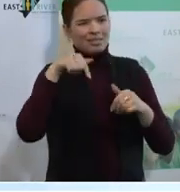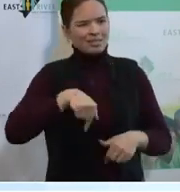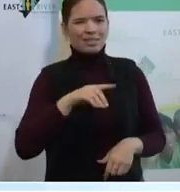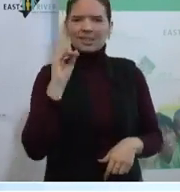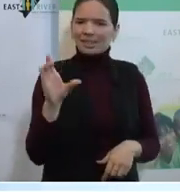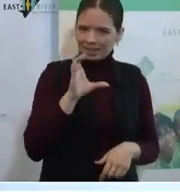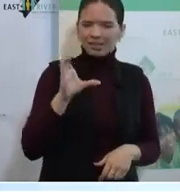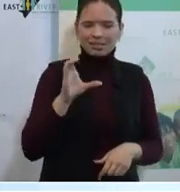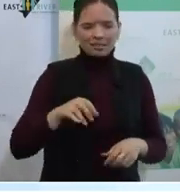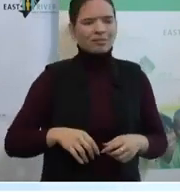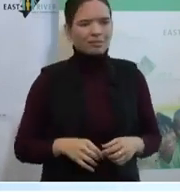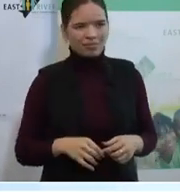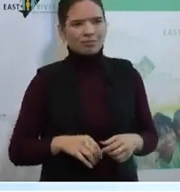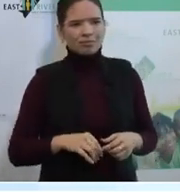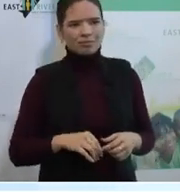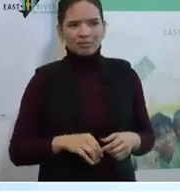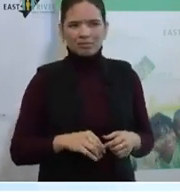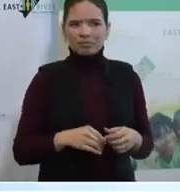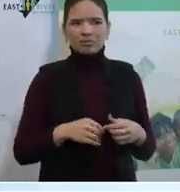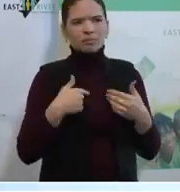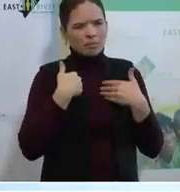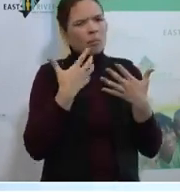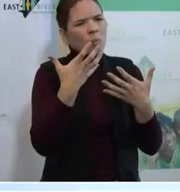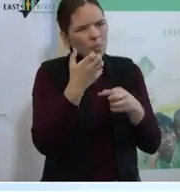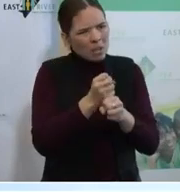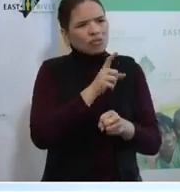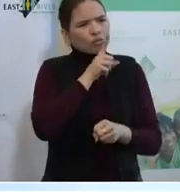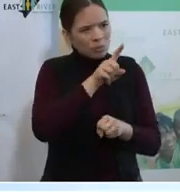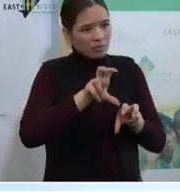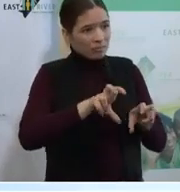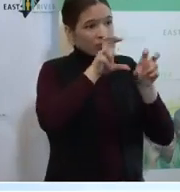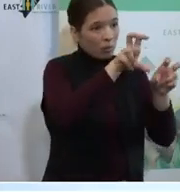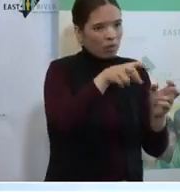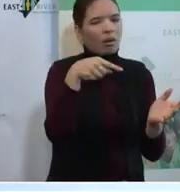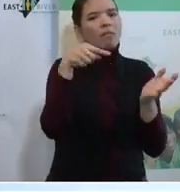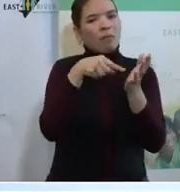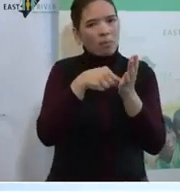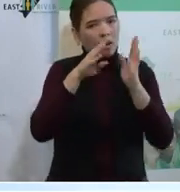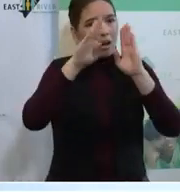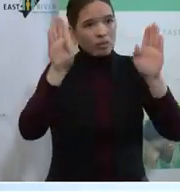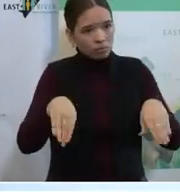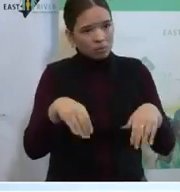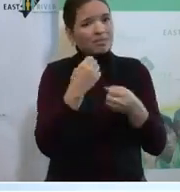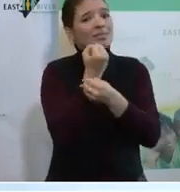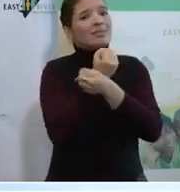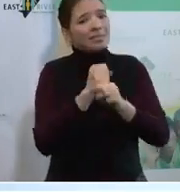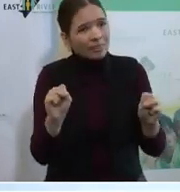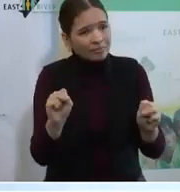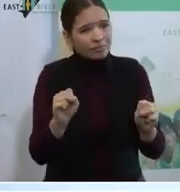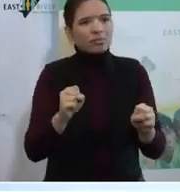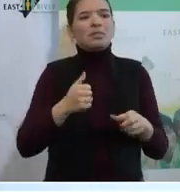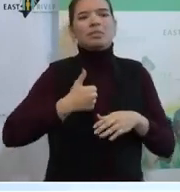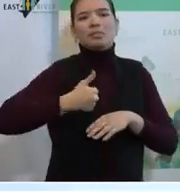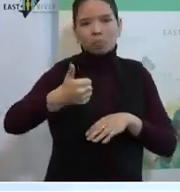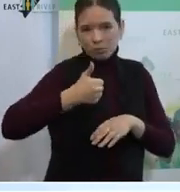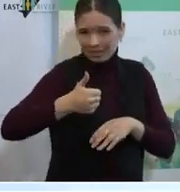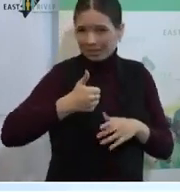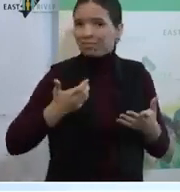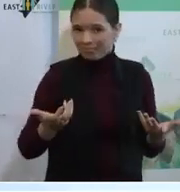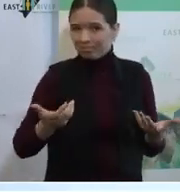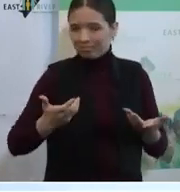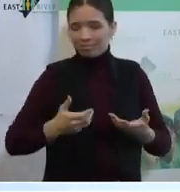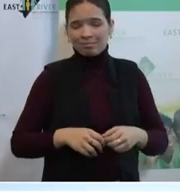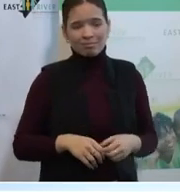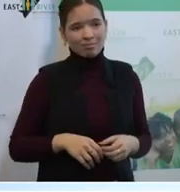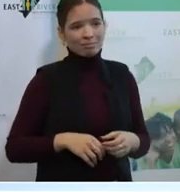investments in affordable housing, in schools, in public safety, in transportation. And in some of our programs, we're